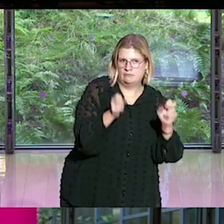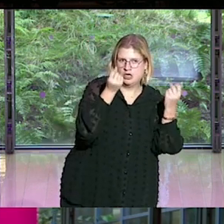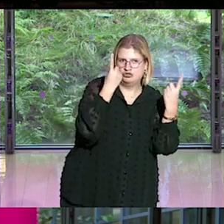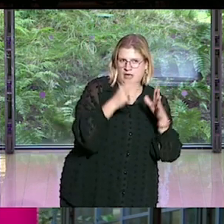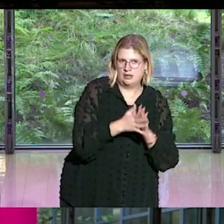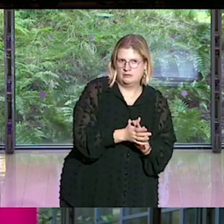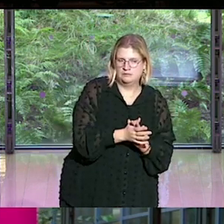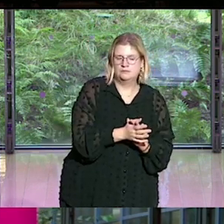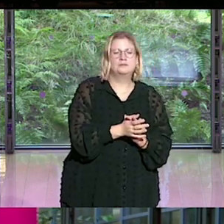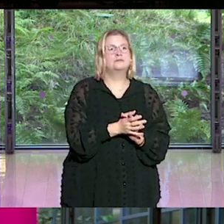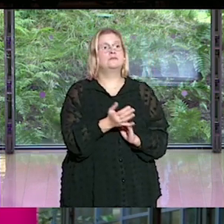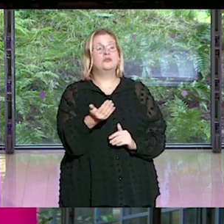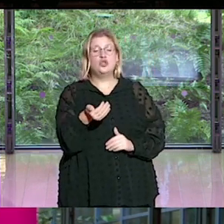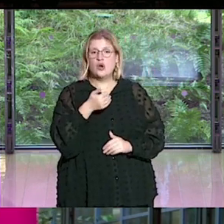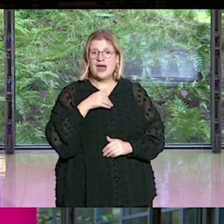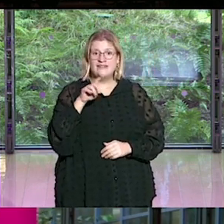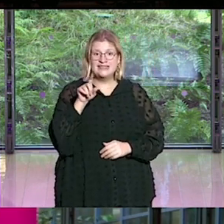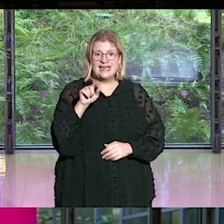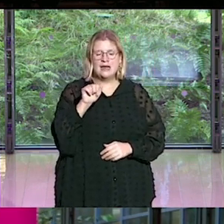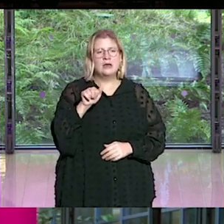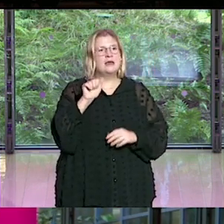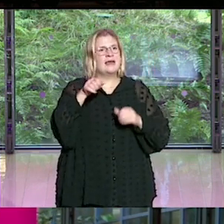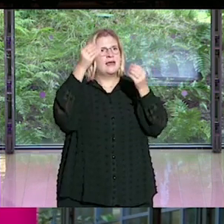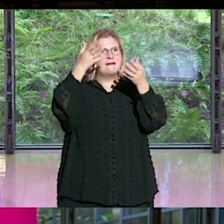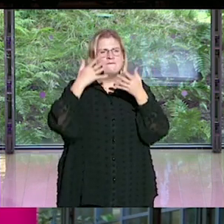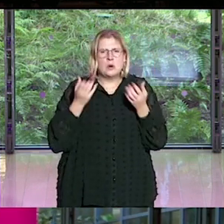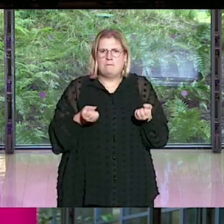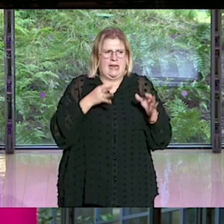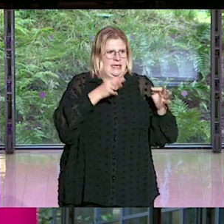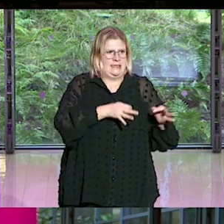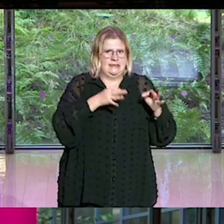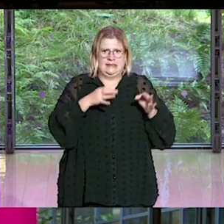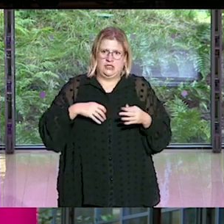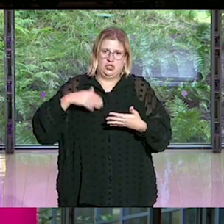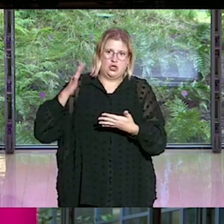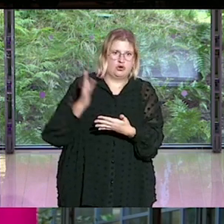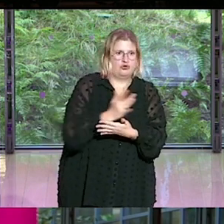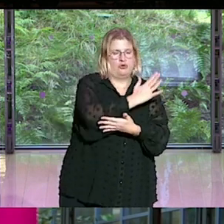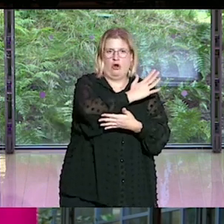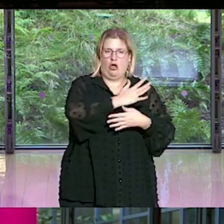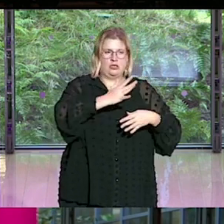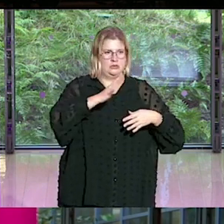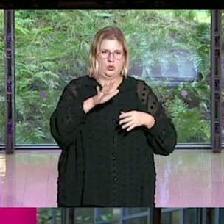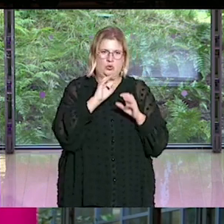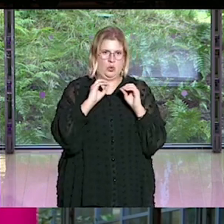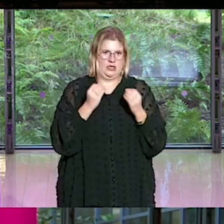You have data that can inform all kinds of decisions you are making across your organization.